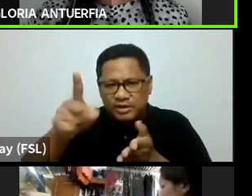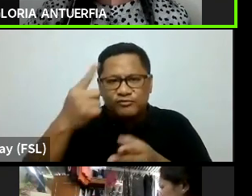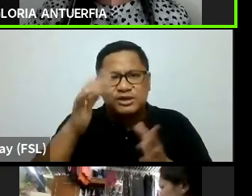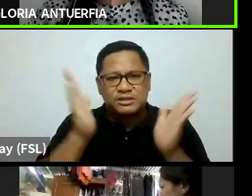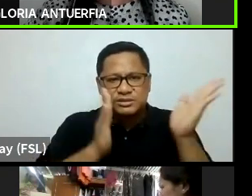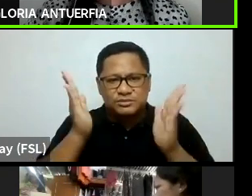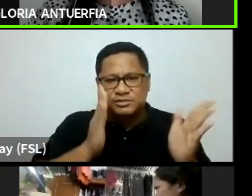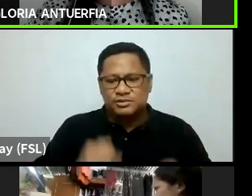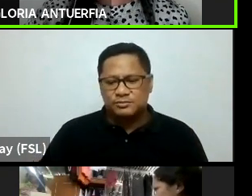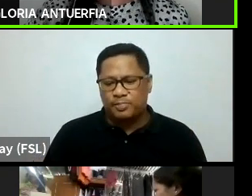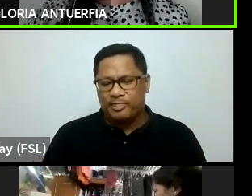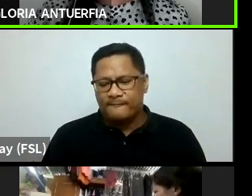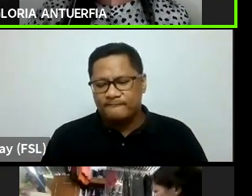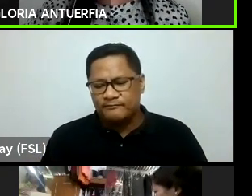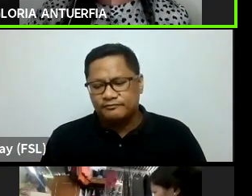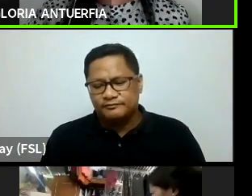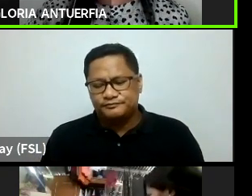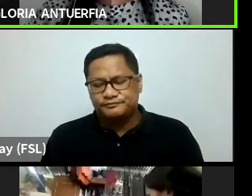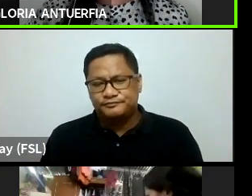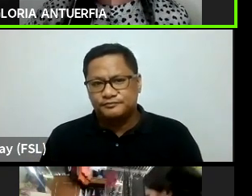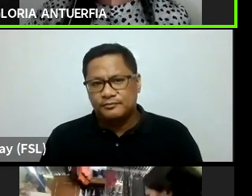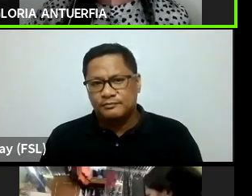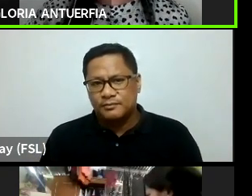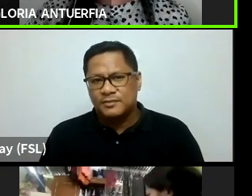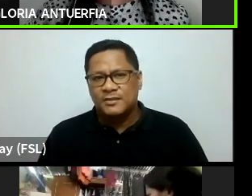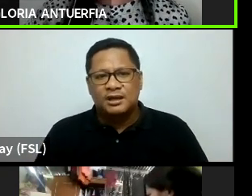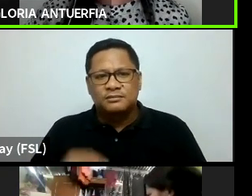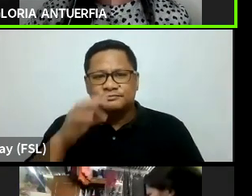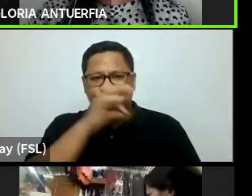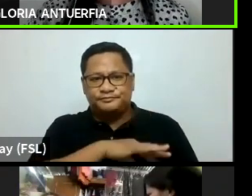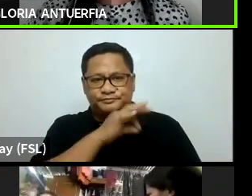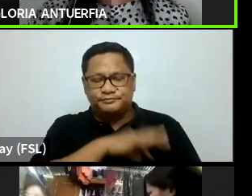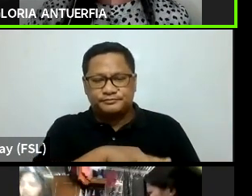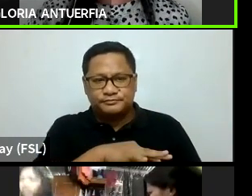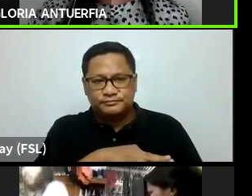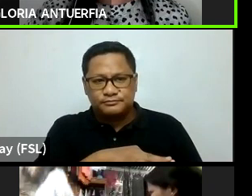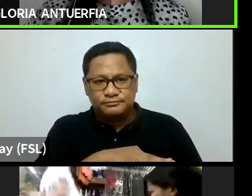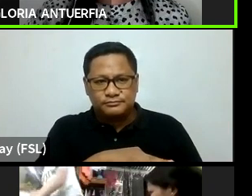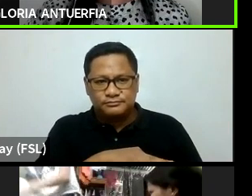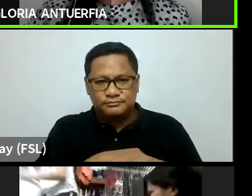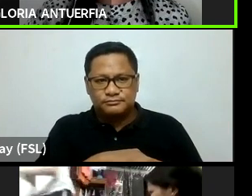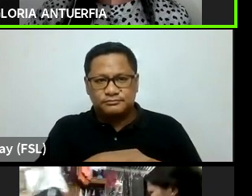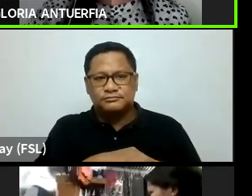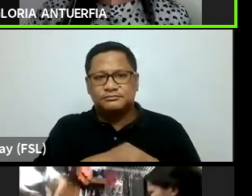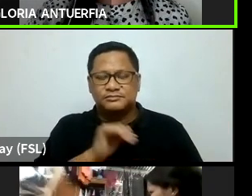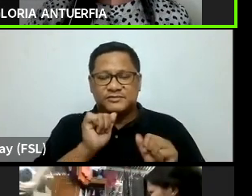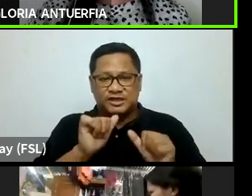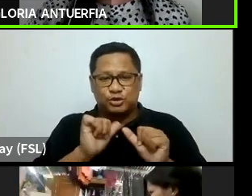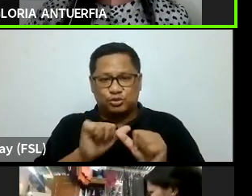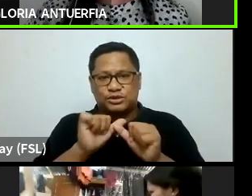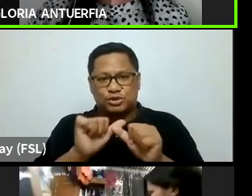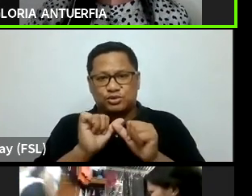Yes, yes. Okay? In at a profit para you can continue providing